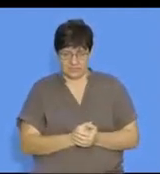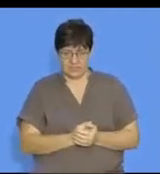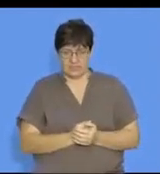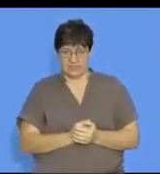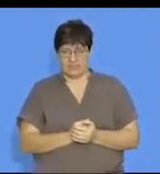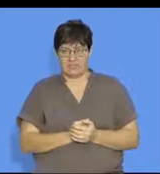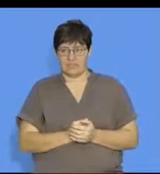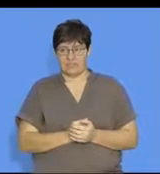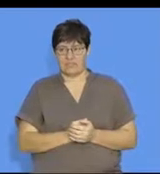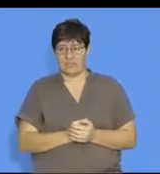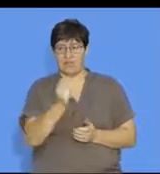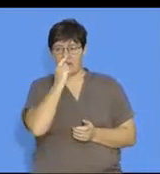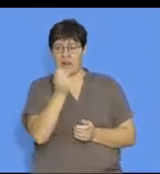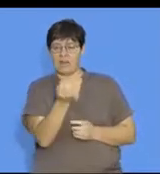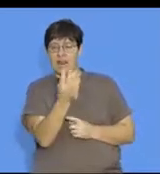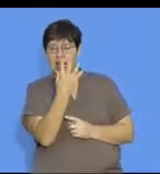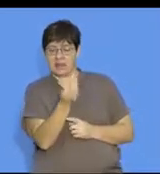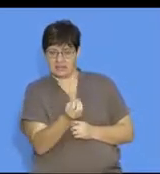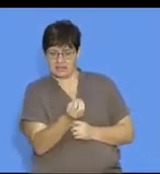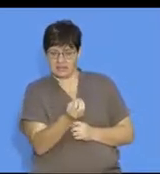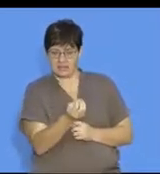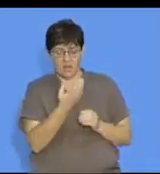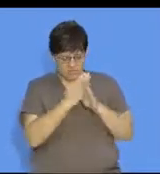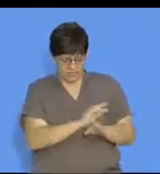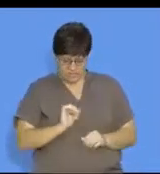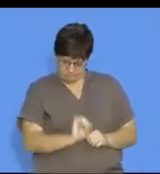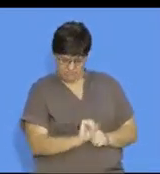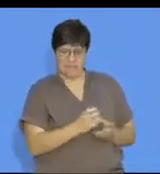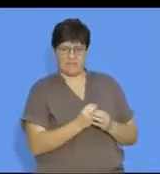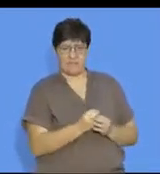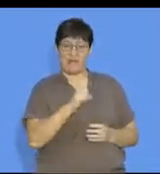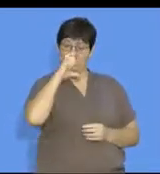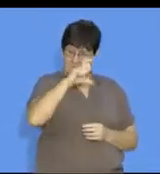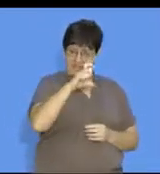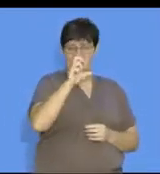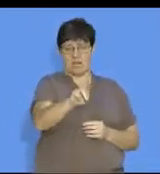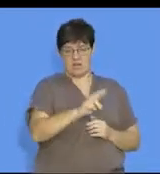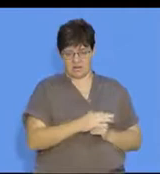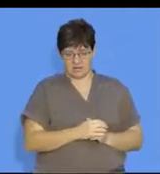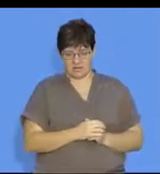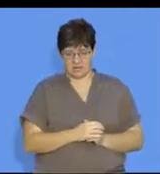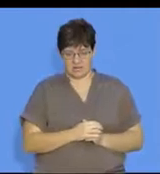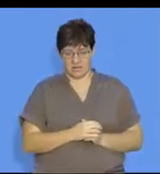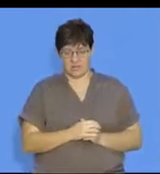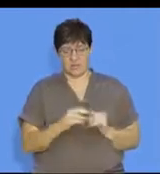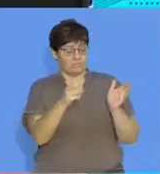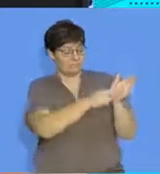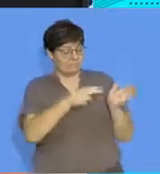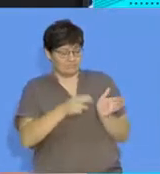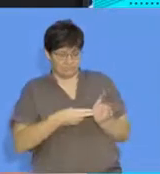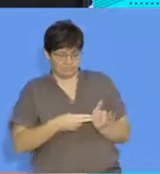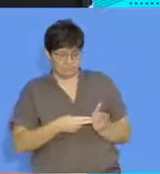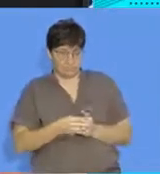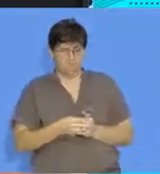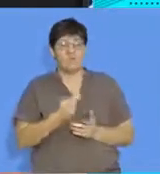Now, if you look at the light bulb, it has got its own resistance, capital letter R. So in terms of notation,